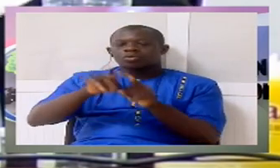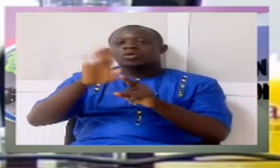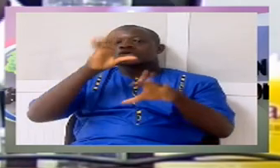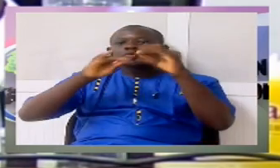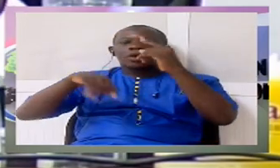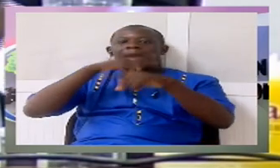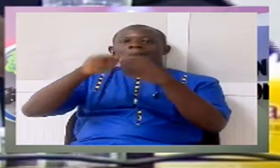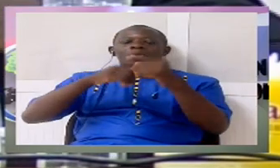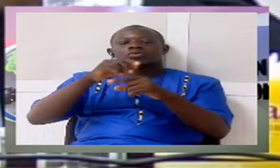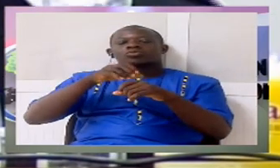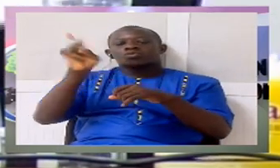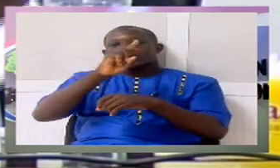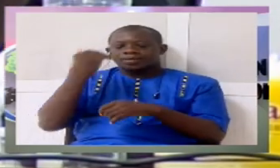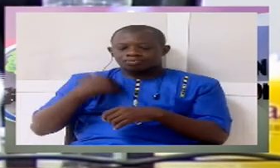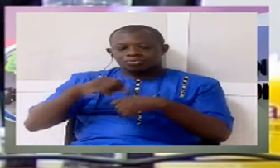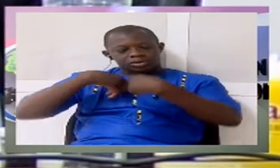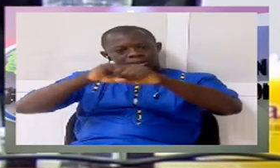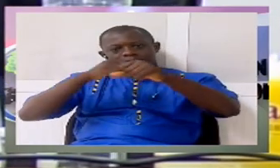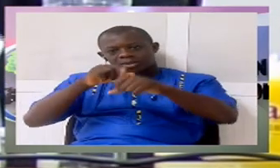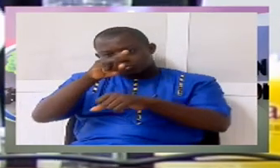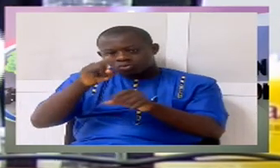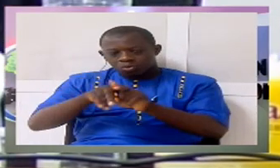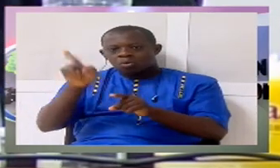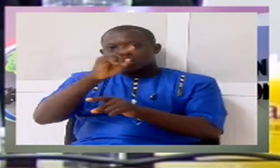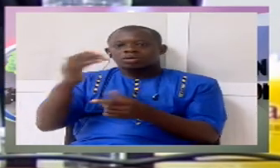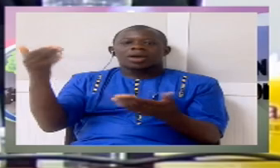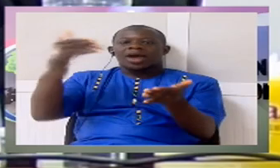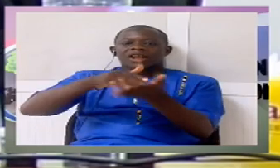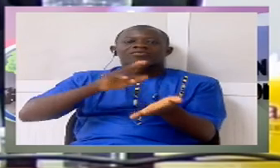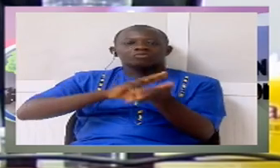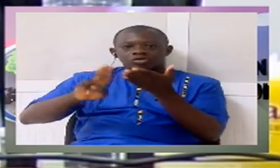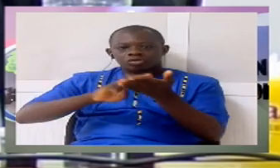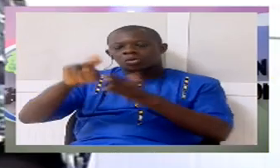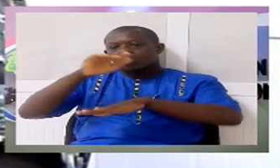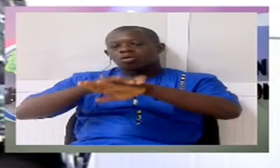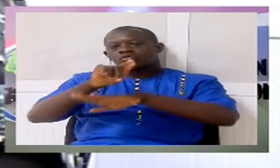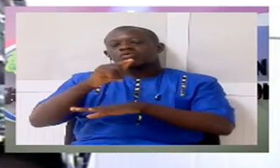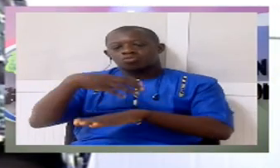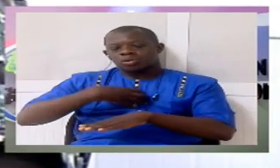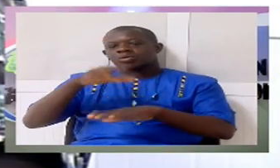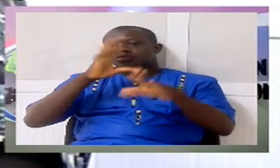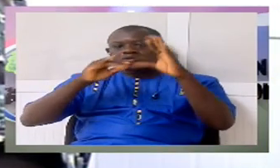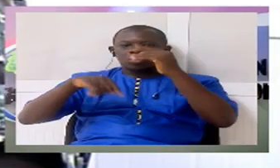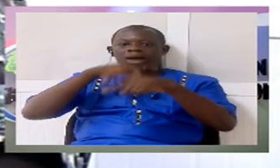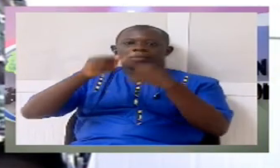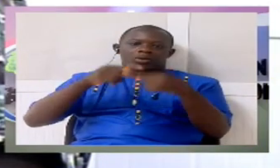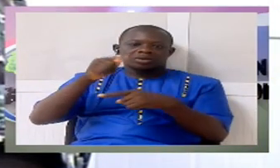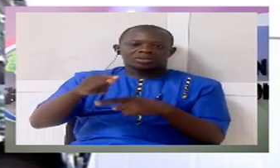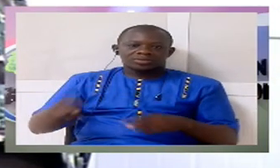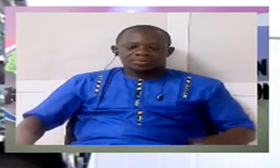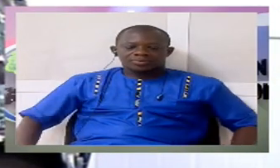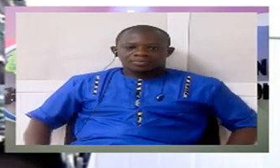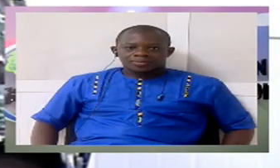you were trained to do, what comes naturally to you. This is what we are talking about. Legi waxatuñ li nga def de li ñoo wax